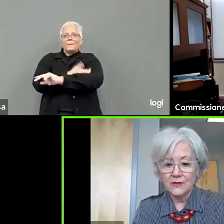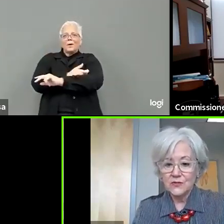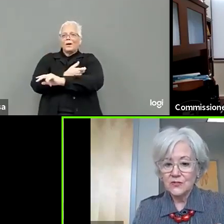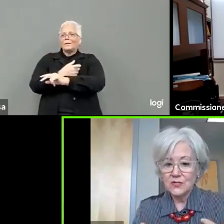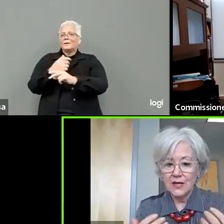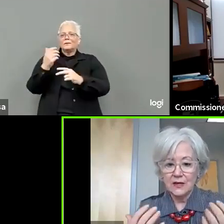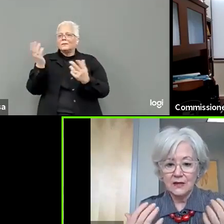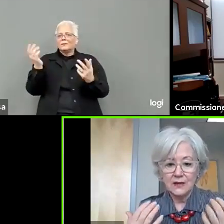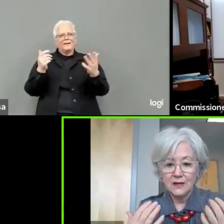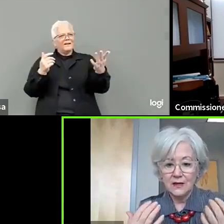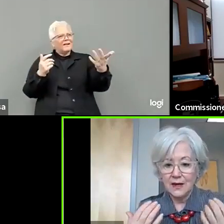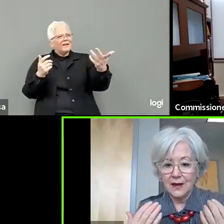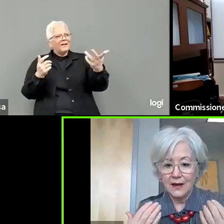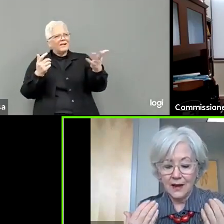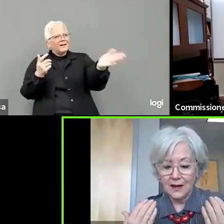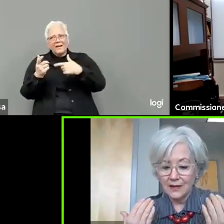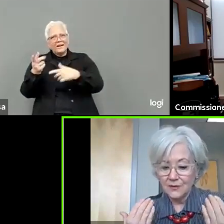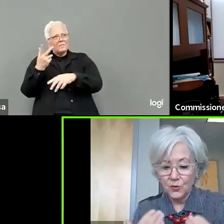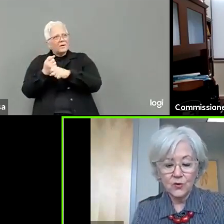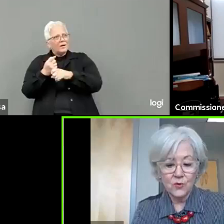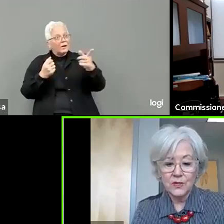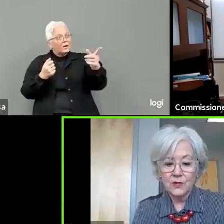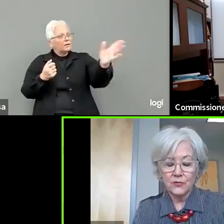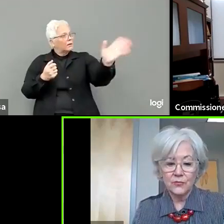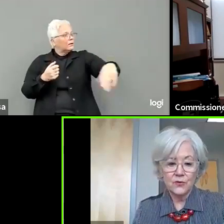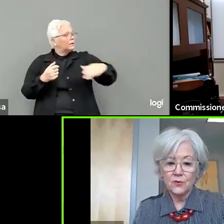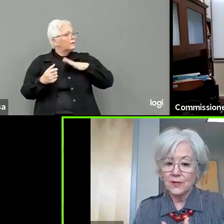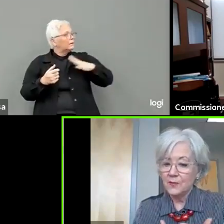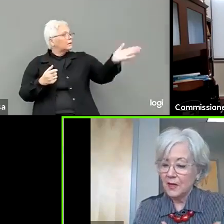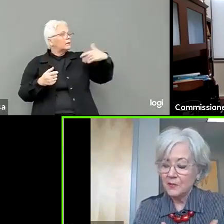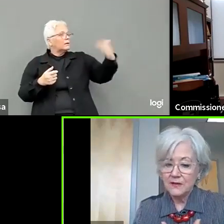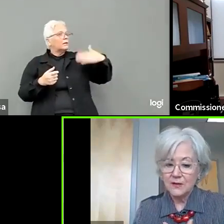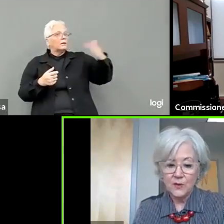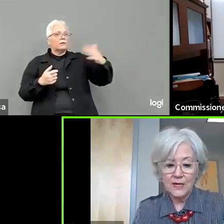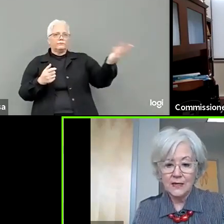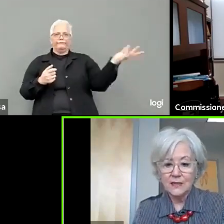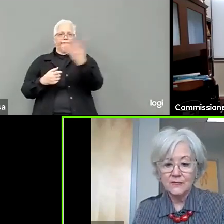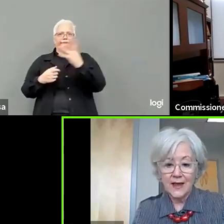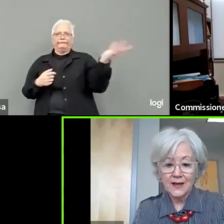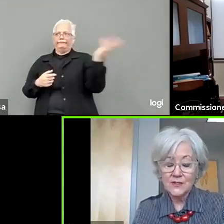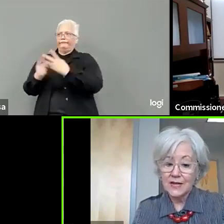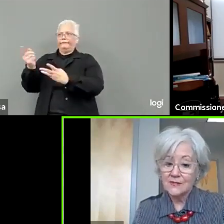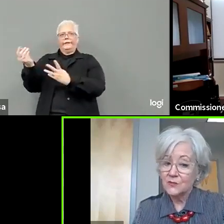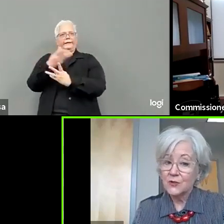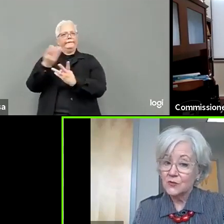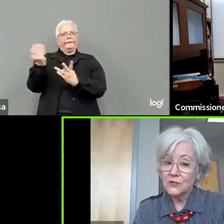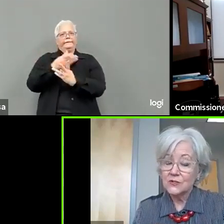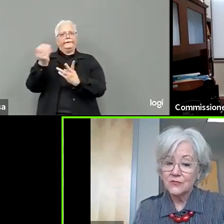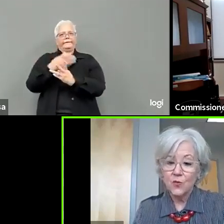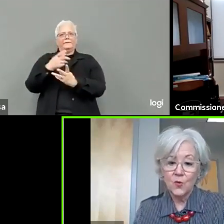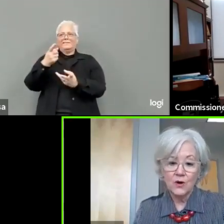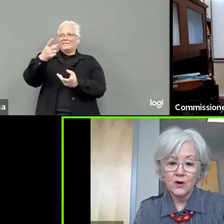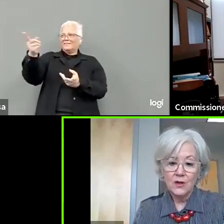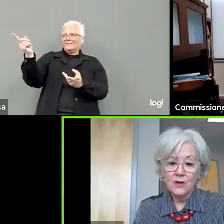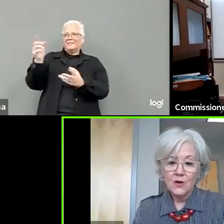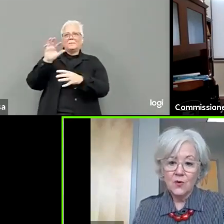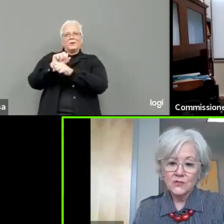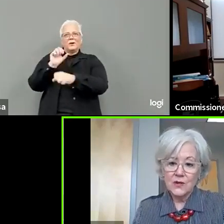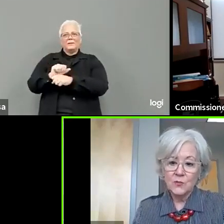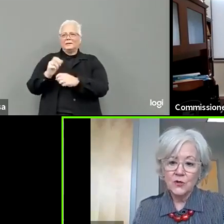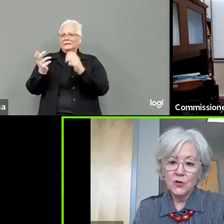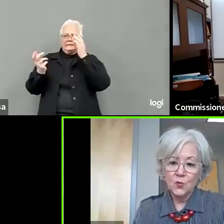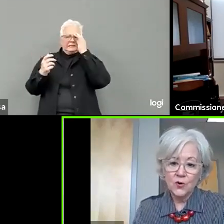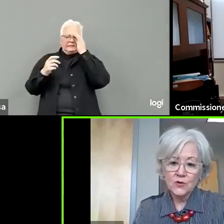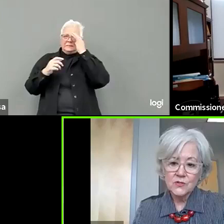call list, and we're going to go through, and it may be that we end up vaccinating someone who's 64